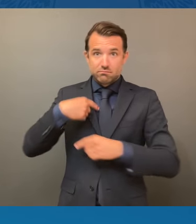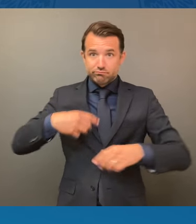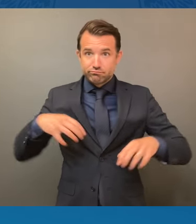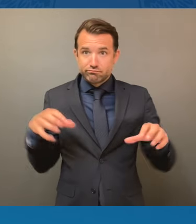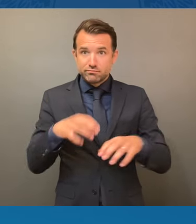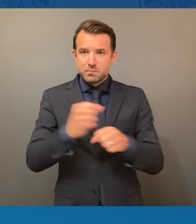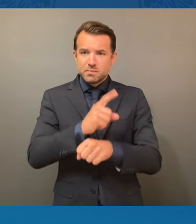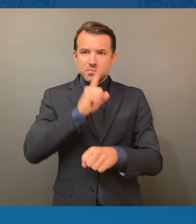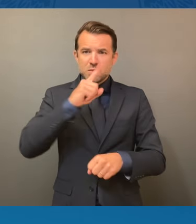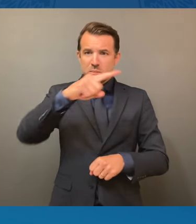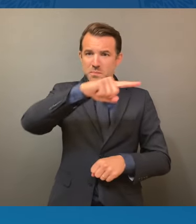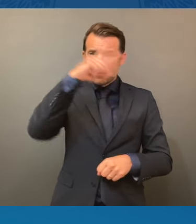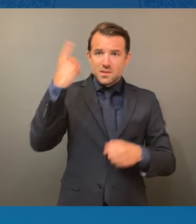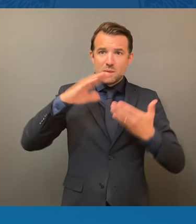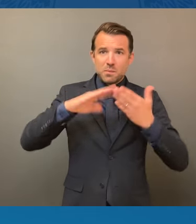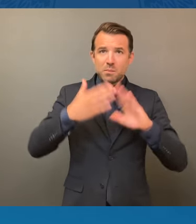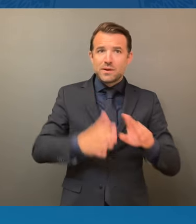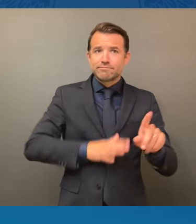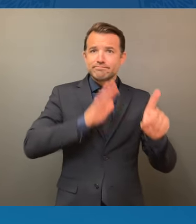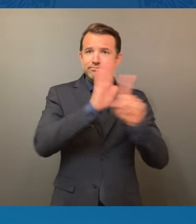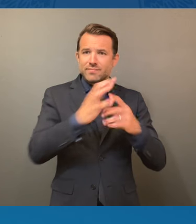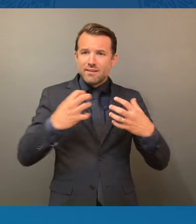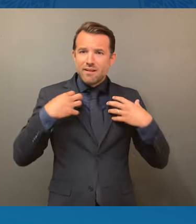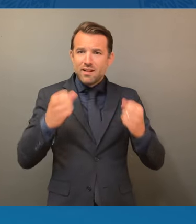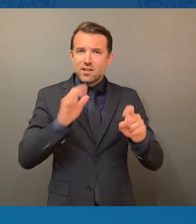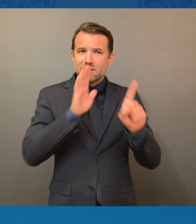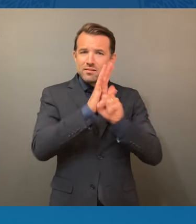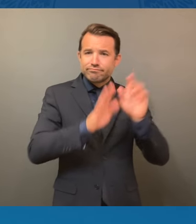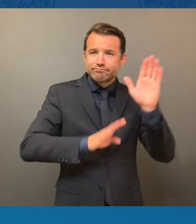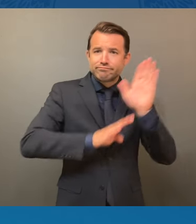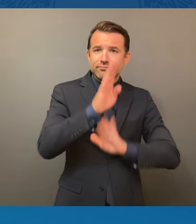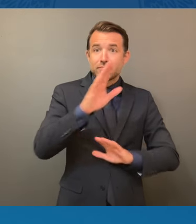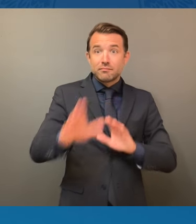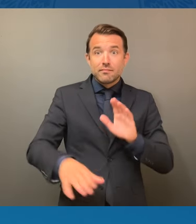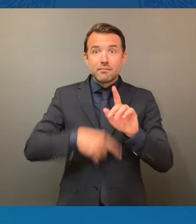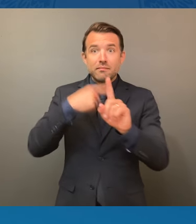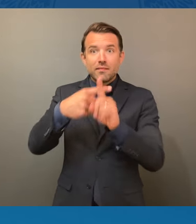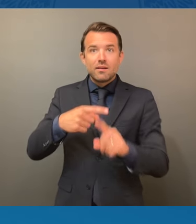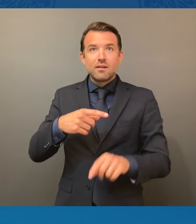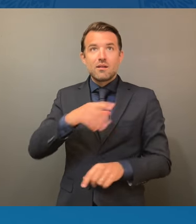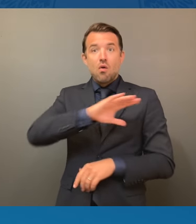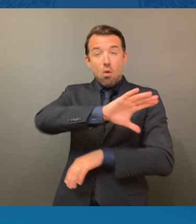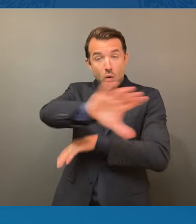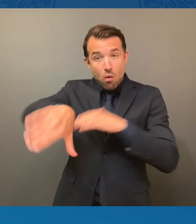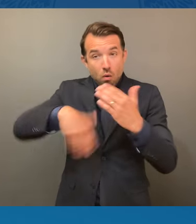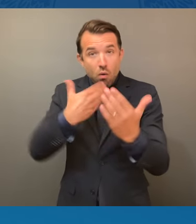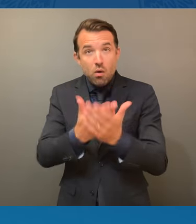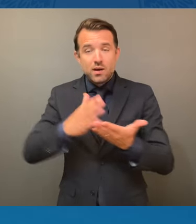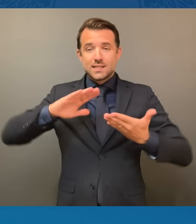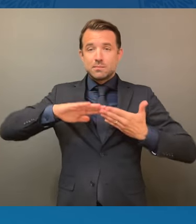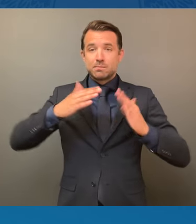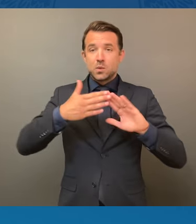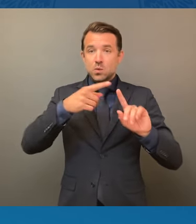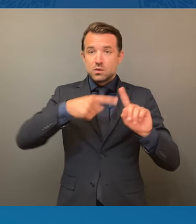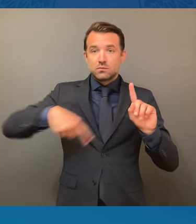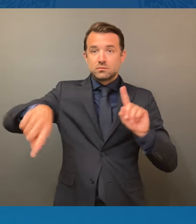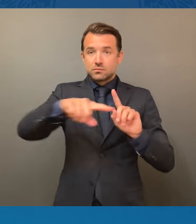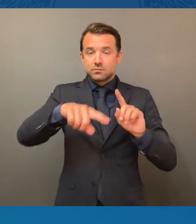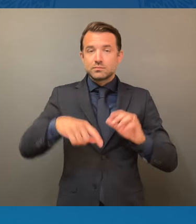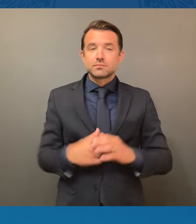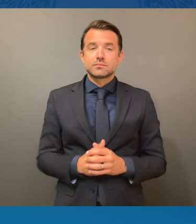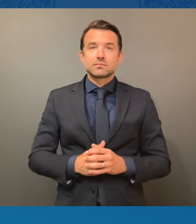by extension, all communities in our country. This organization has fought to secure